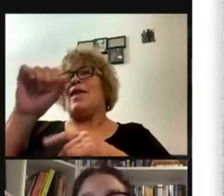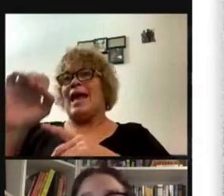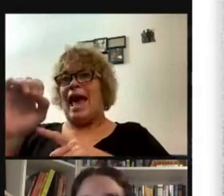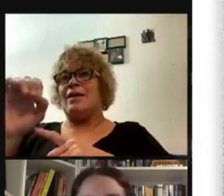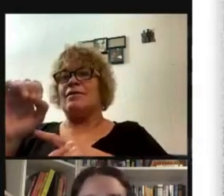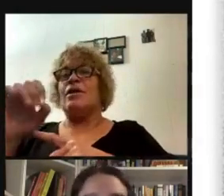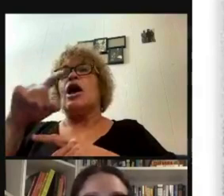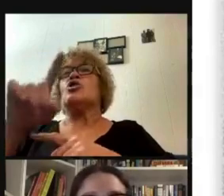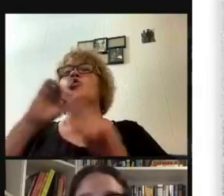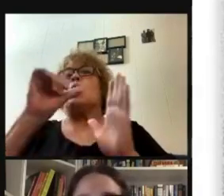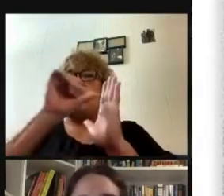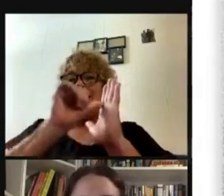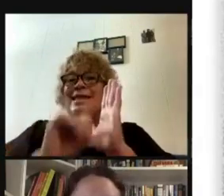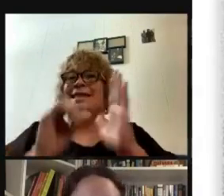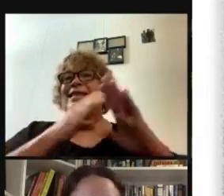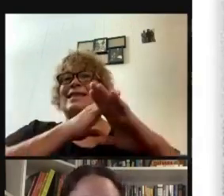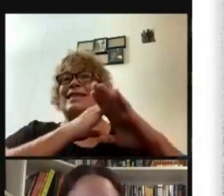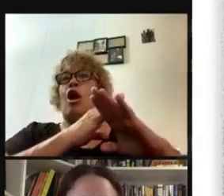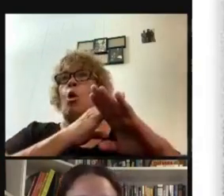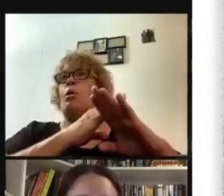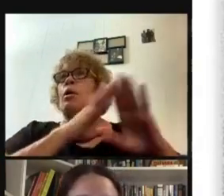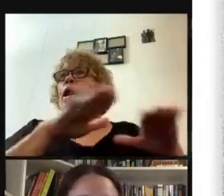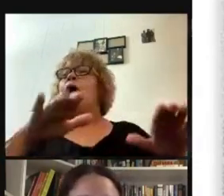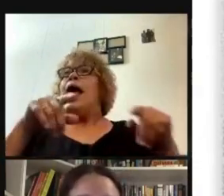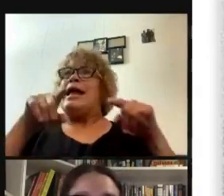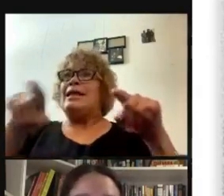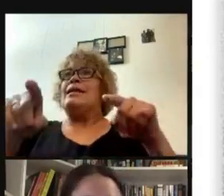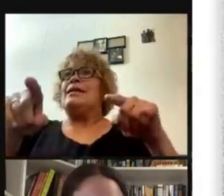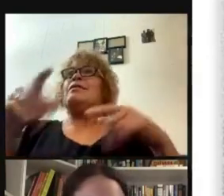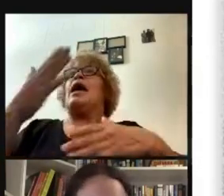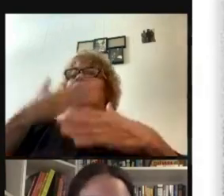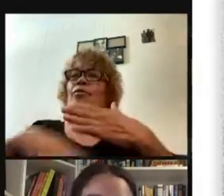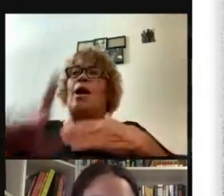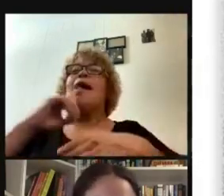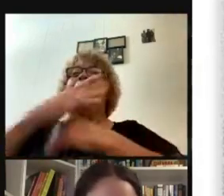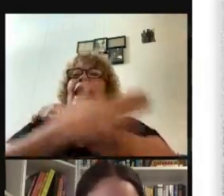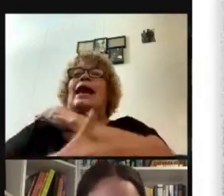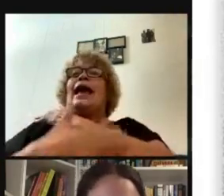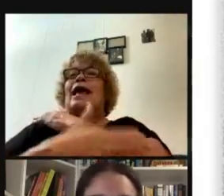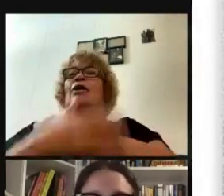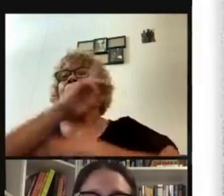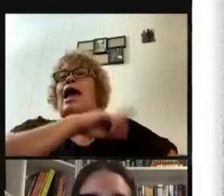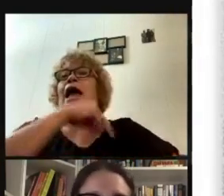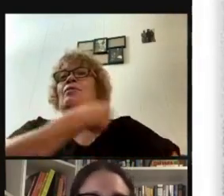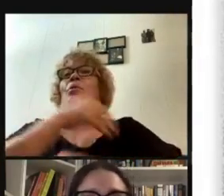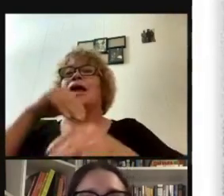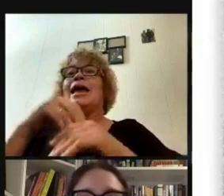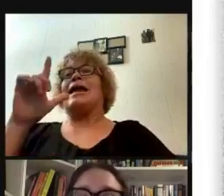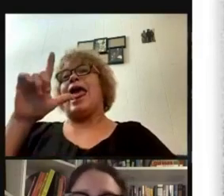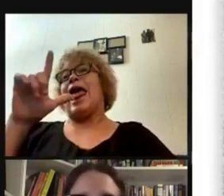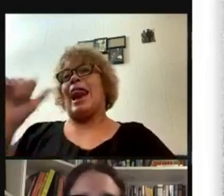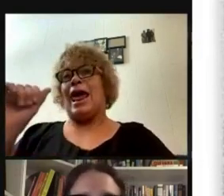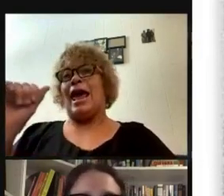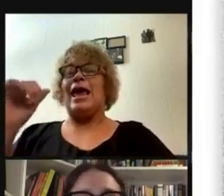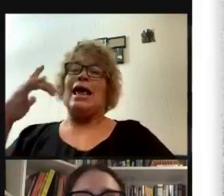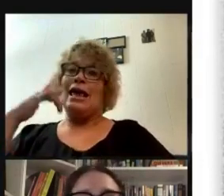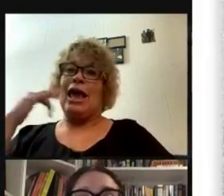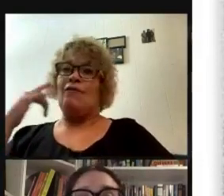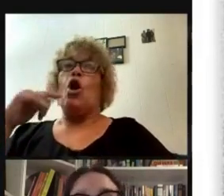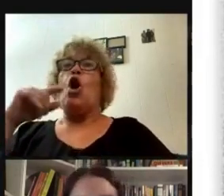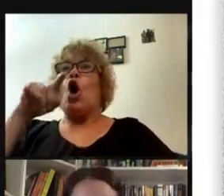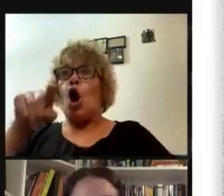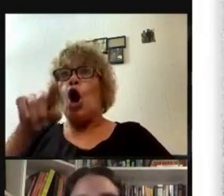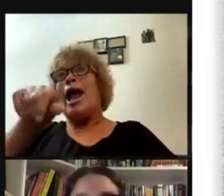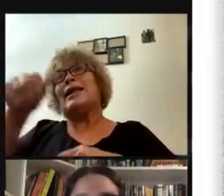was sterilized in the midst of giving birth at a county hospital in Los Angeles. So her and several other women